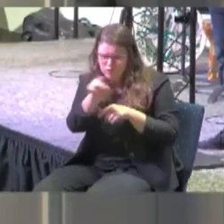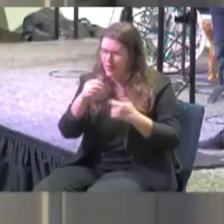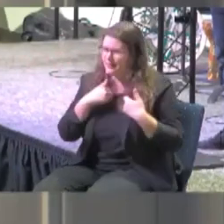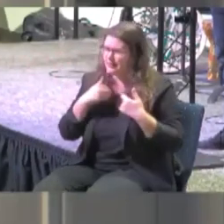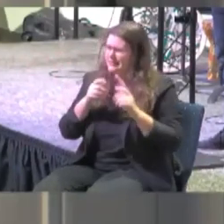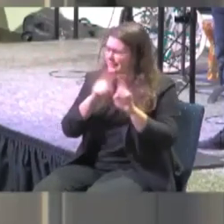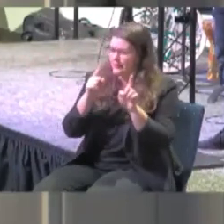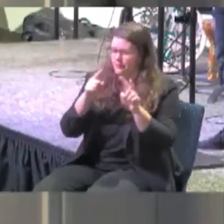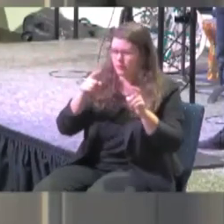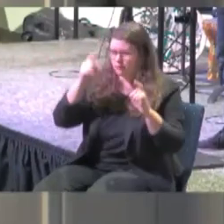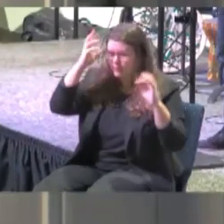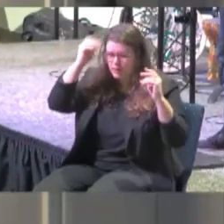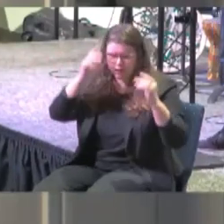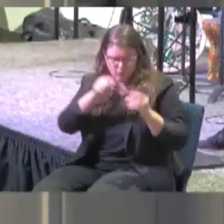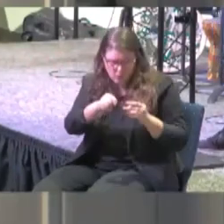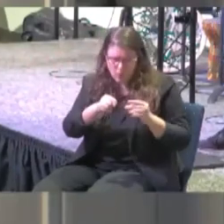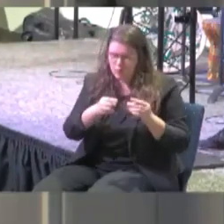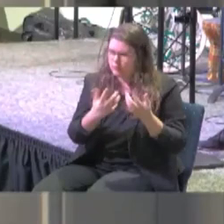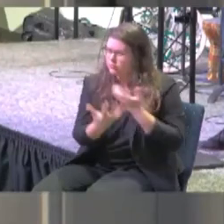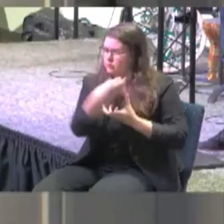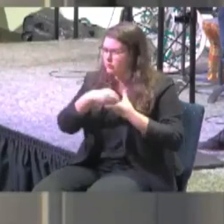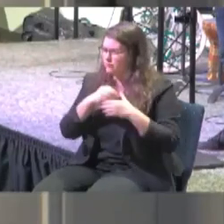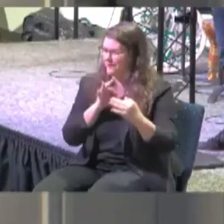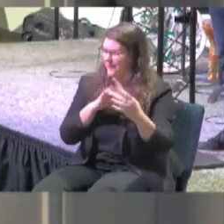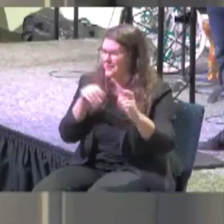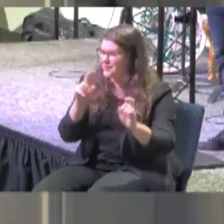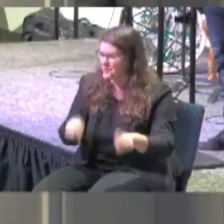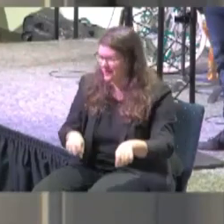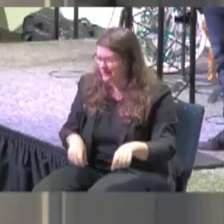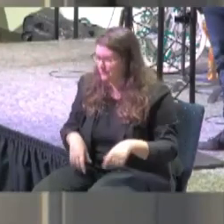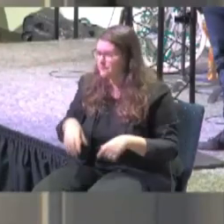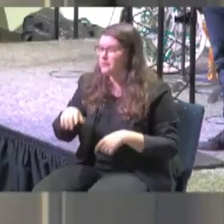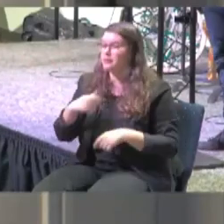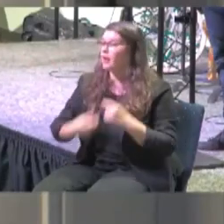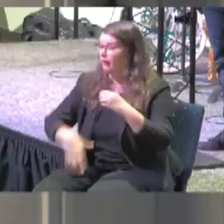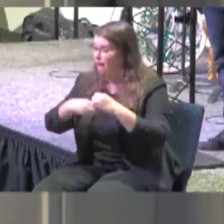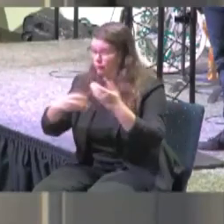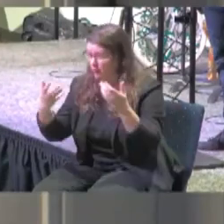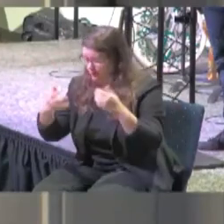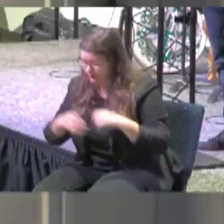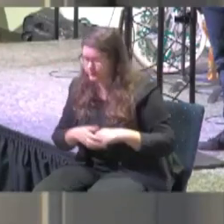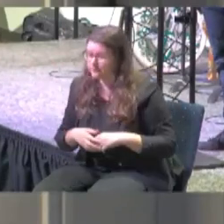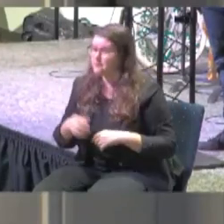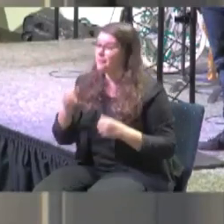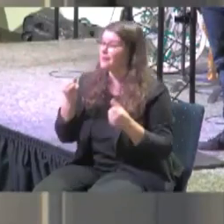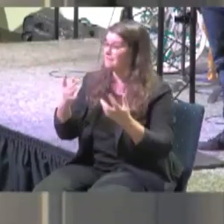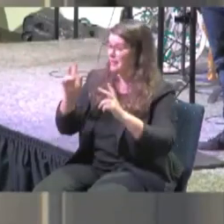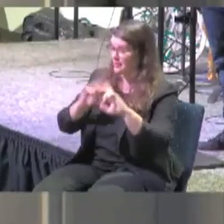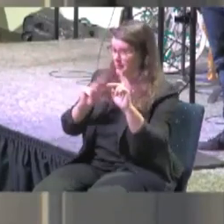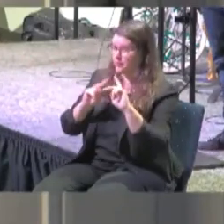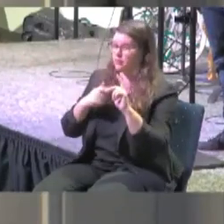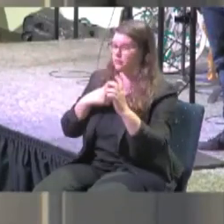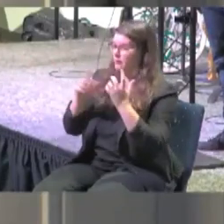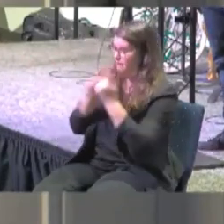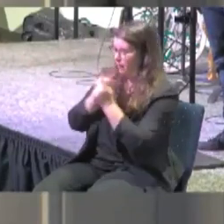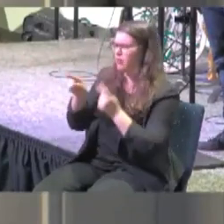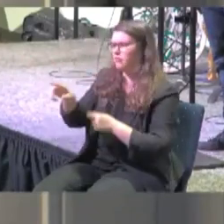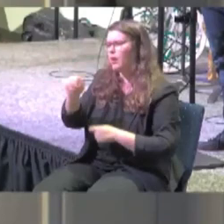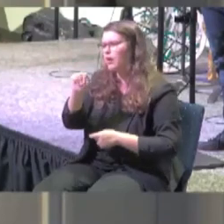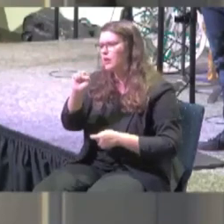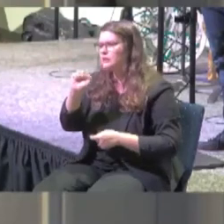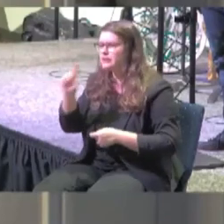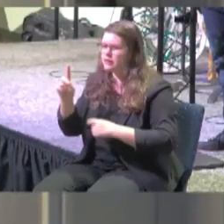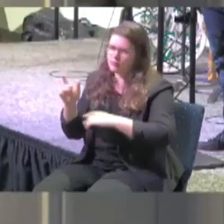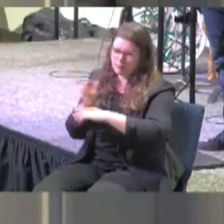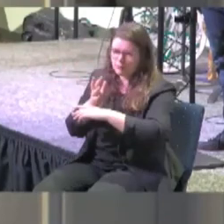other person in the room who's thought about these things, which is that many people that I've known who are autistic or in some